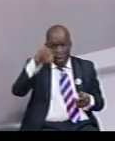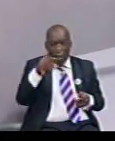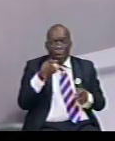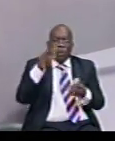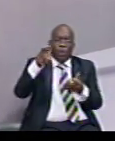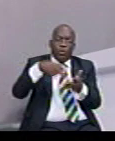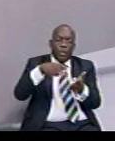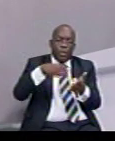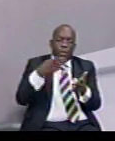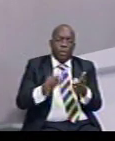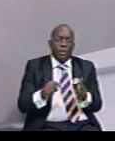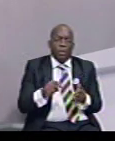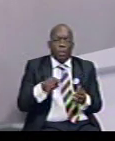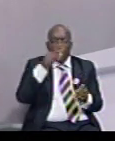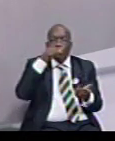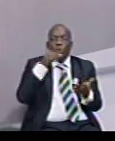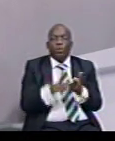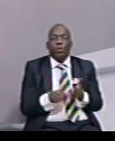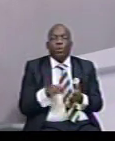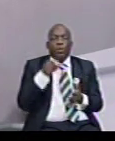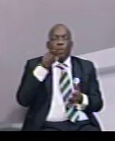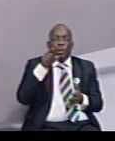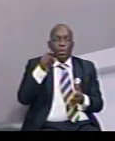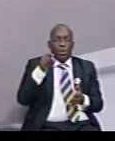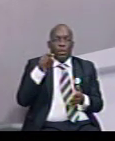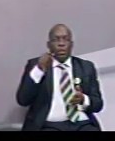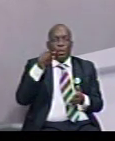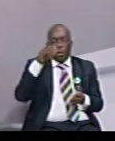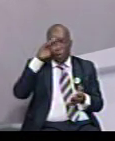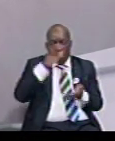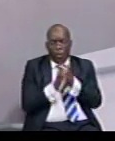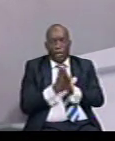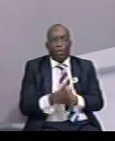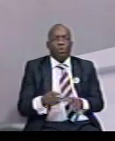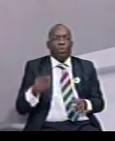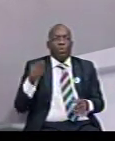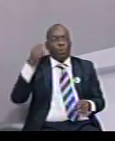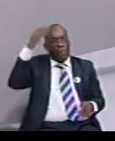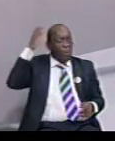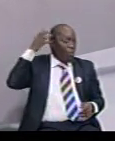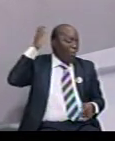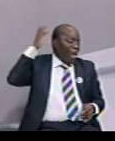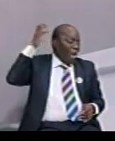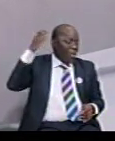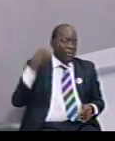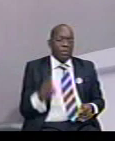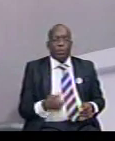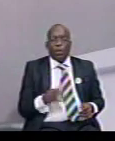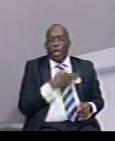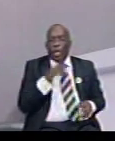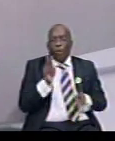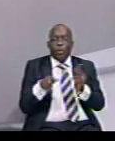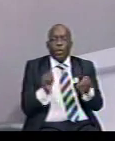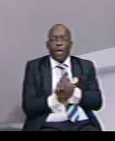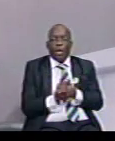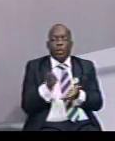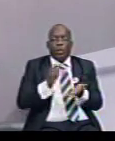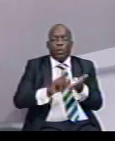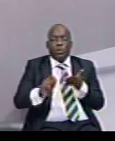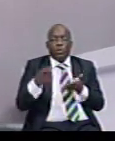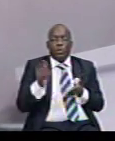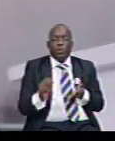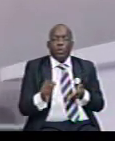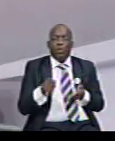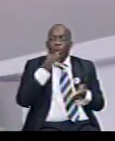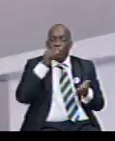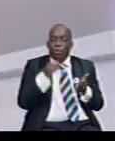he turned mental, lunatic, mad. And the people who wrote that letter were reading. They went